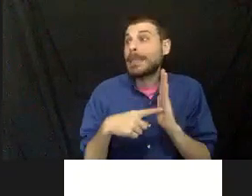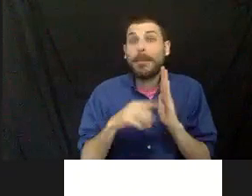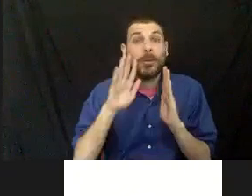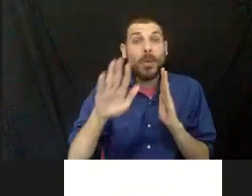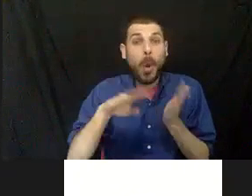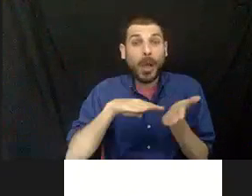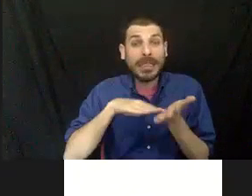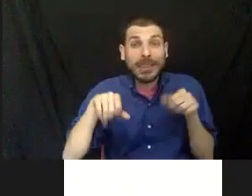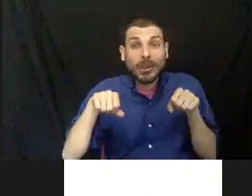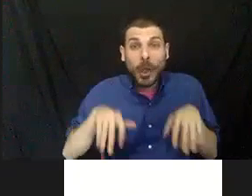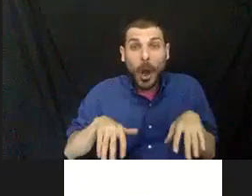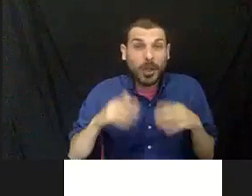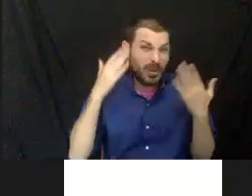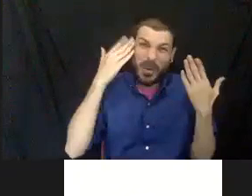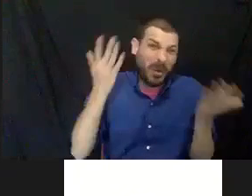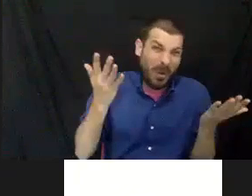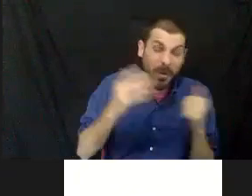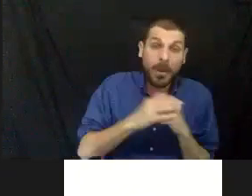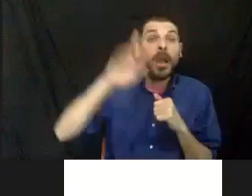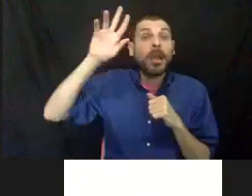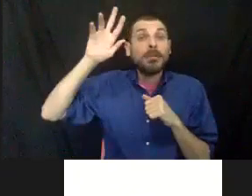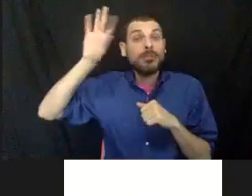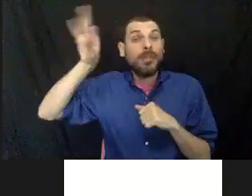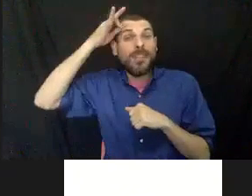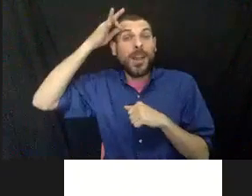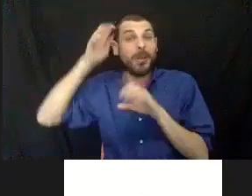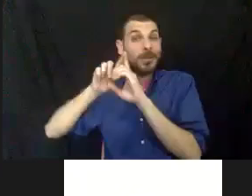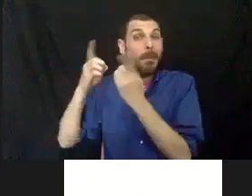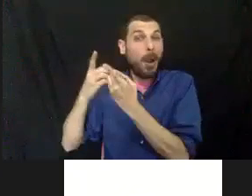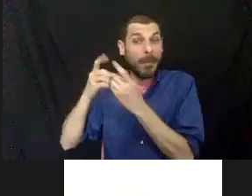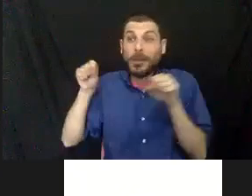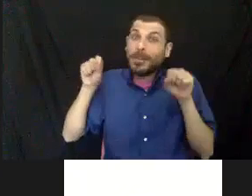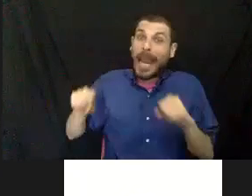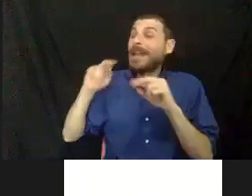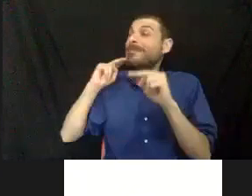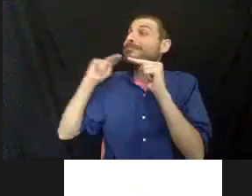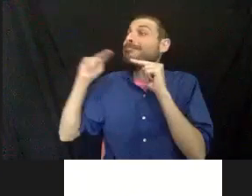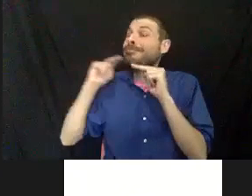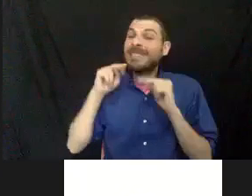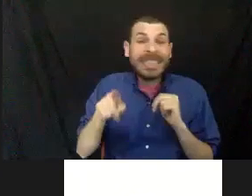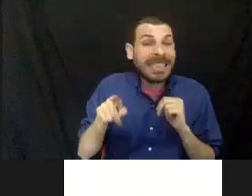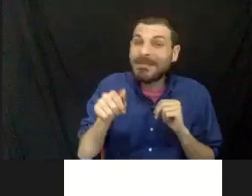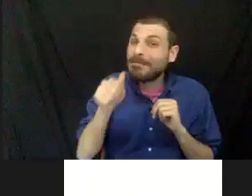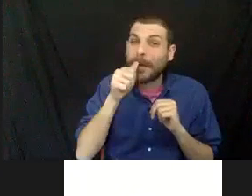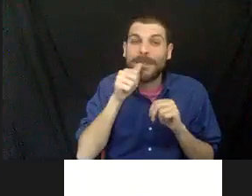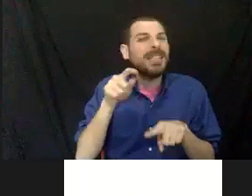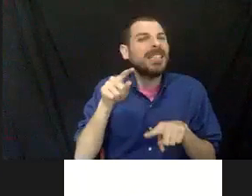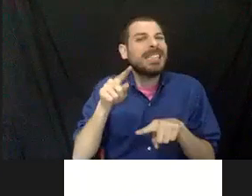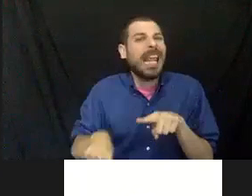discharged by the Department of Ed. If you have federal student loan debt, those options aren't available for private student